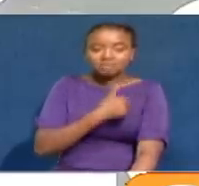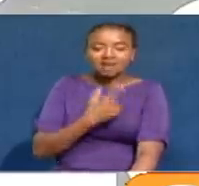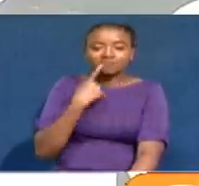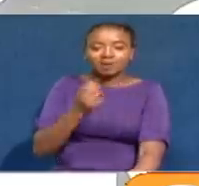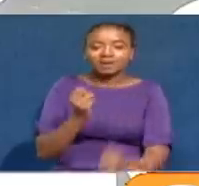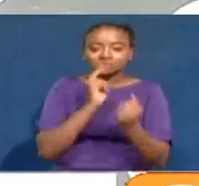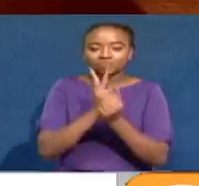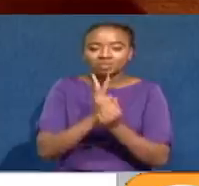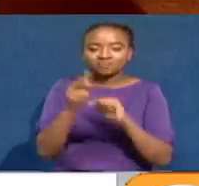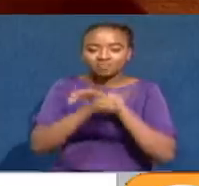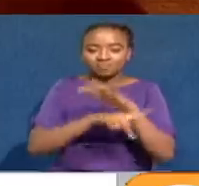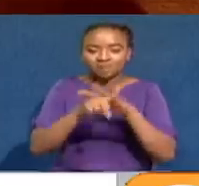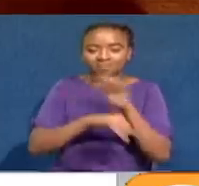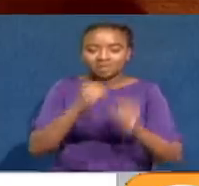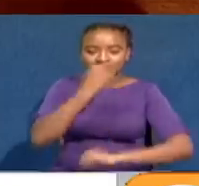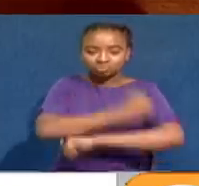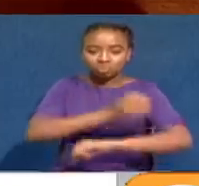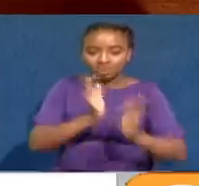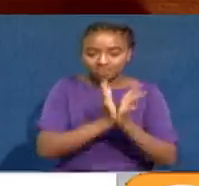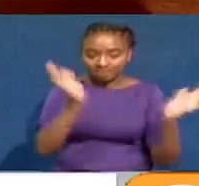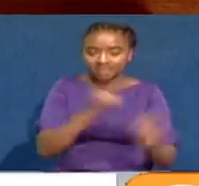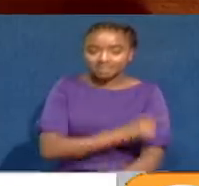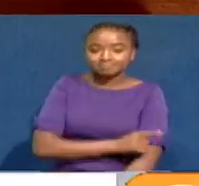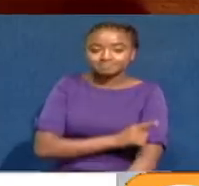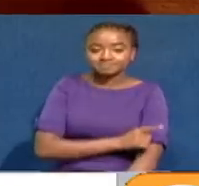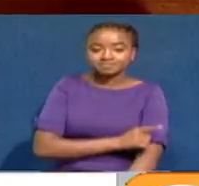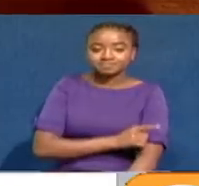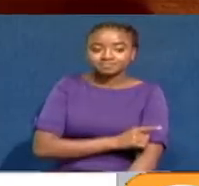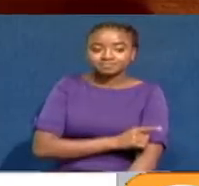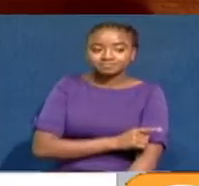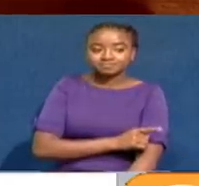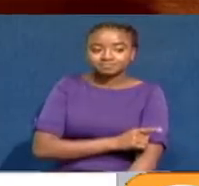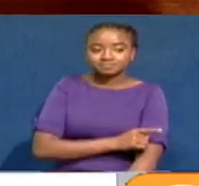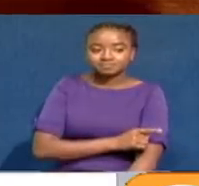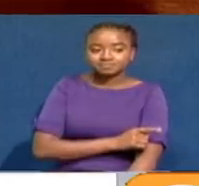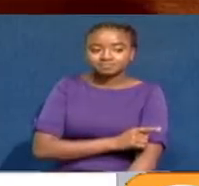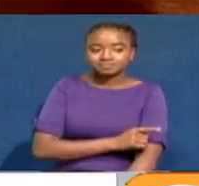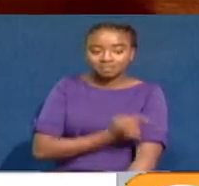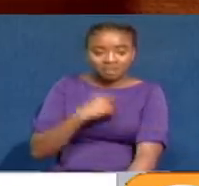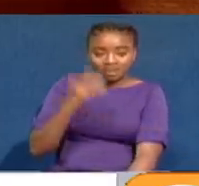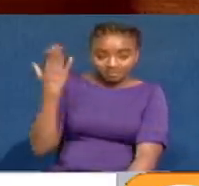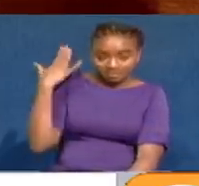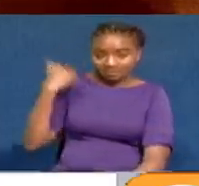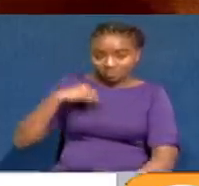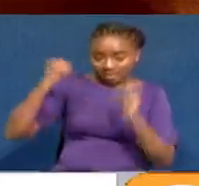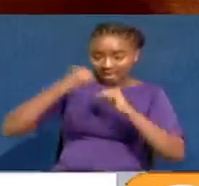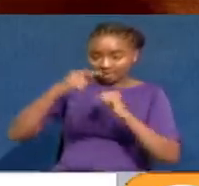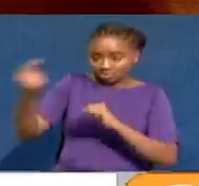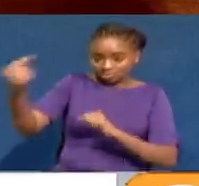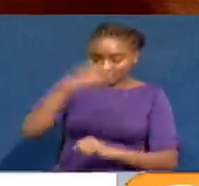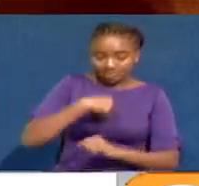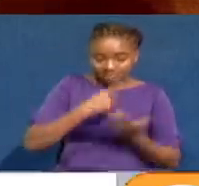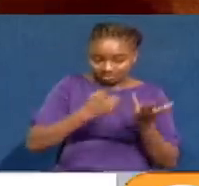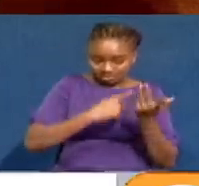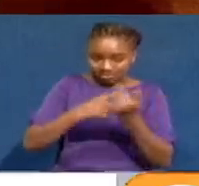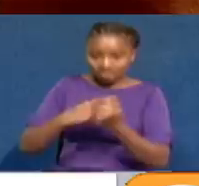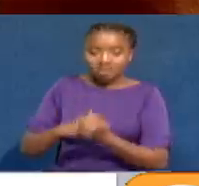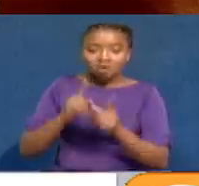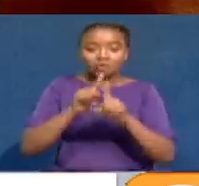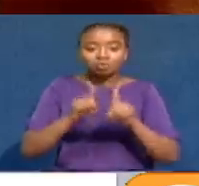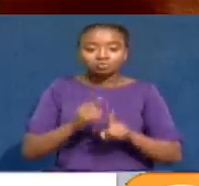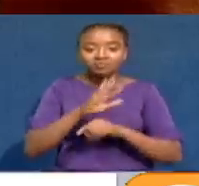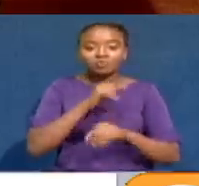schools. Jeff, we agreed last time you'll come and fact check. Out of the 112